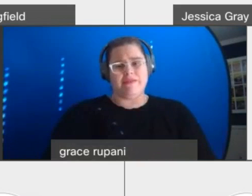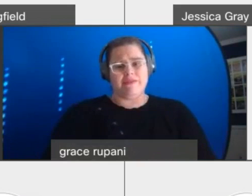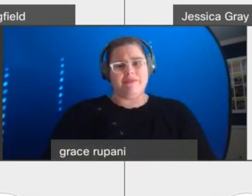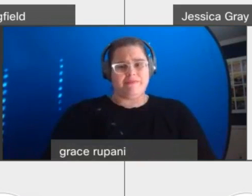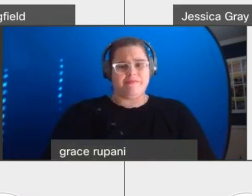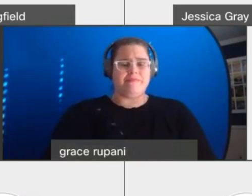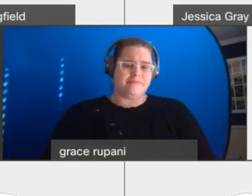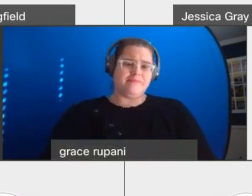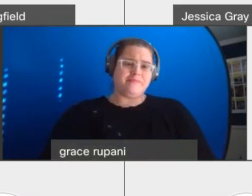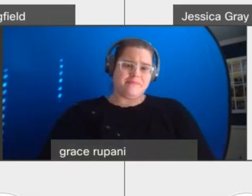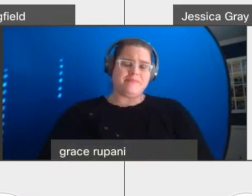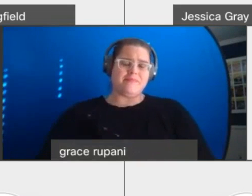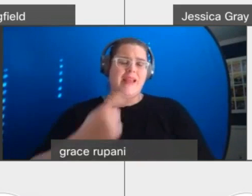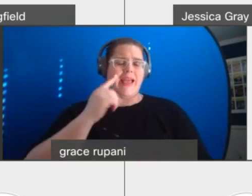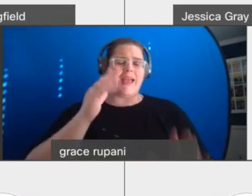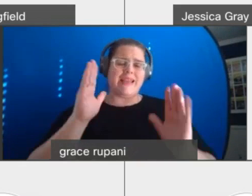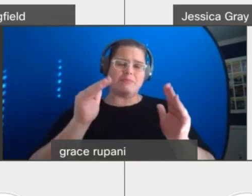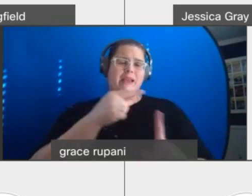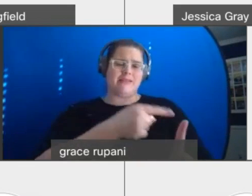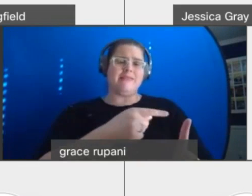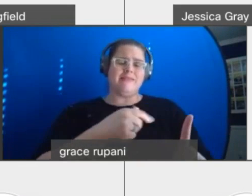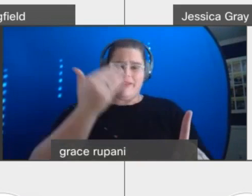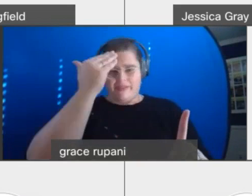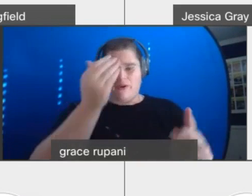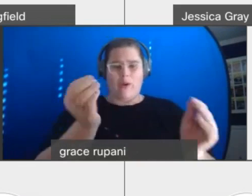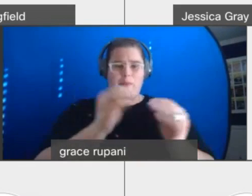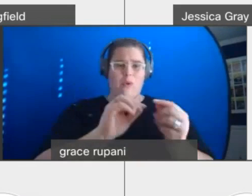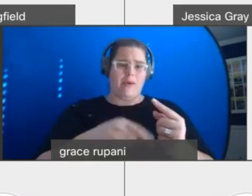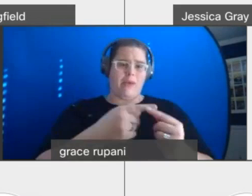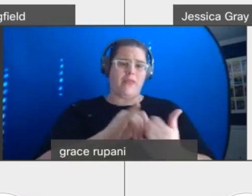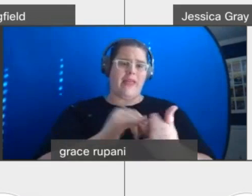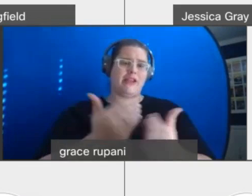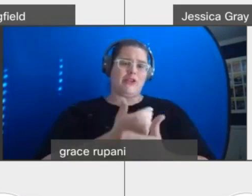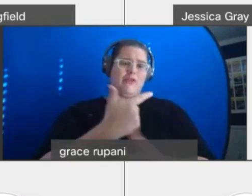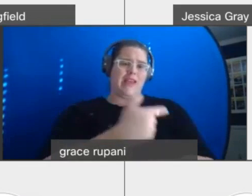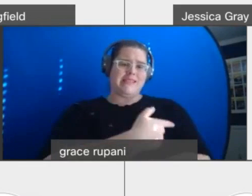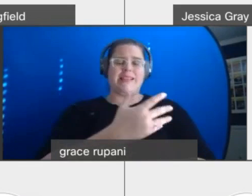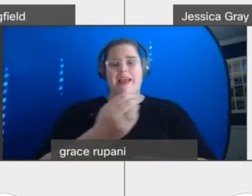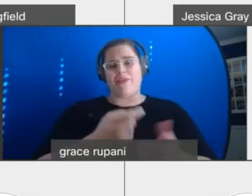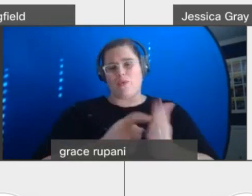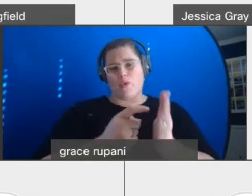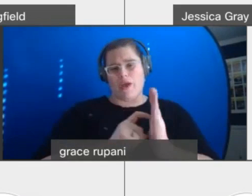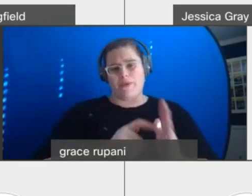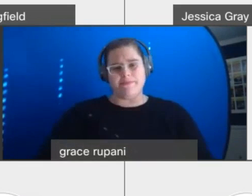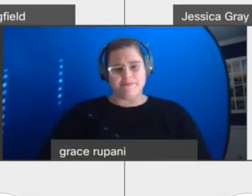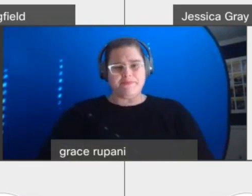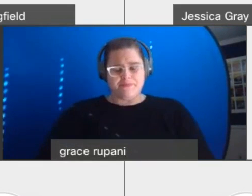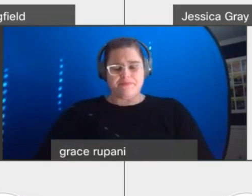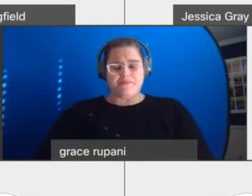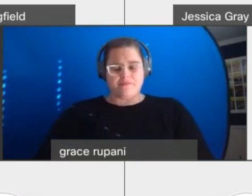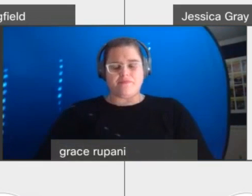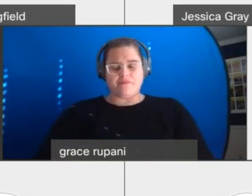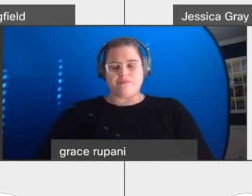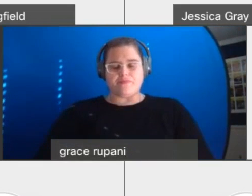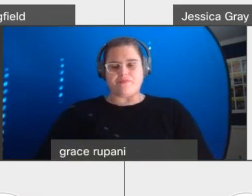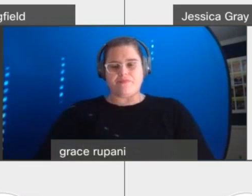the more current knowledge on that vaccine as it is new and its requirement at post administration. But then